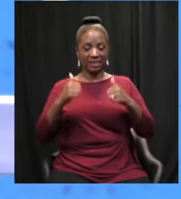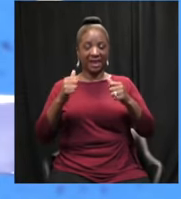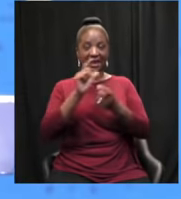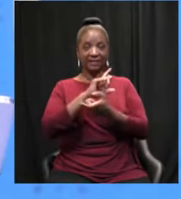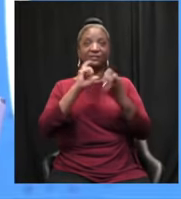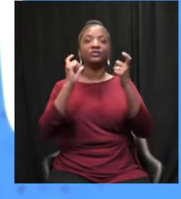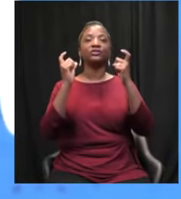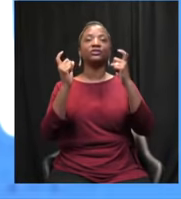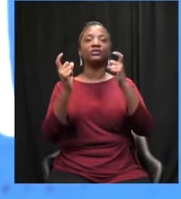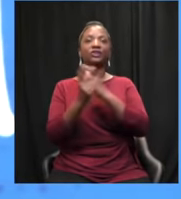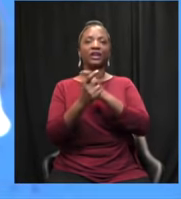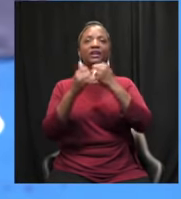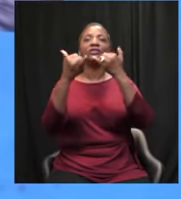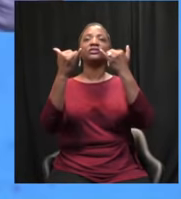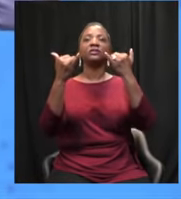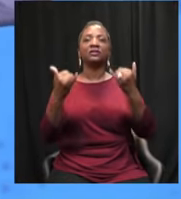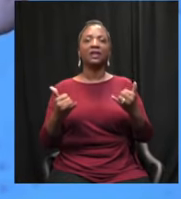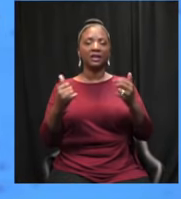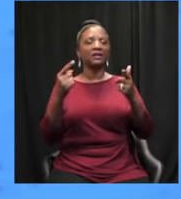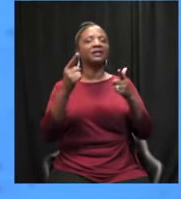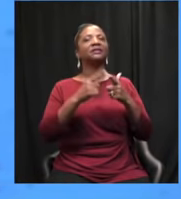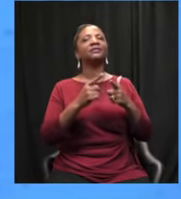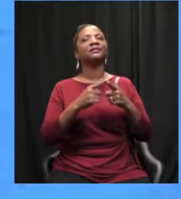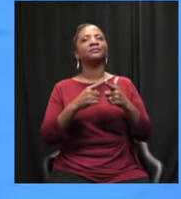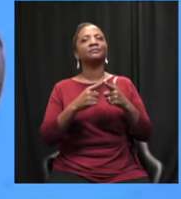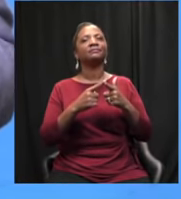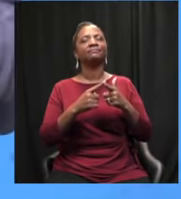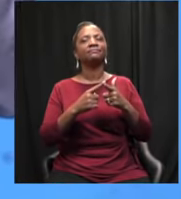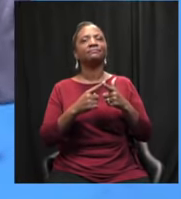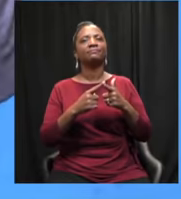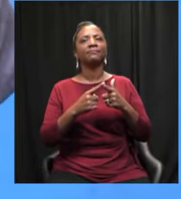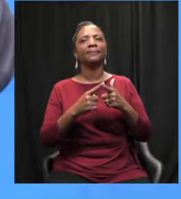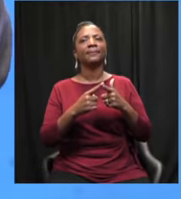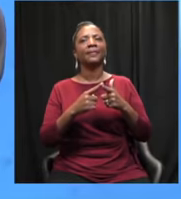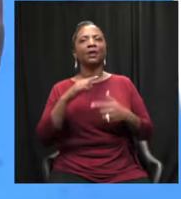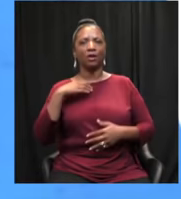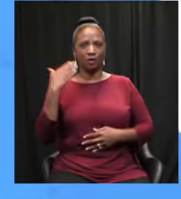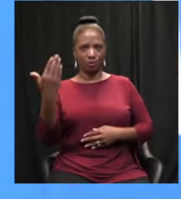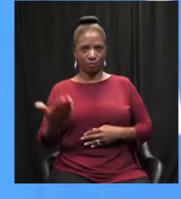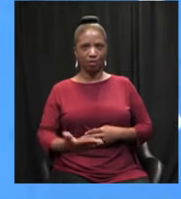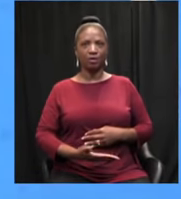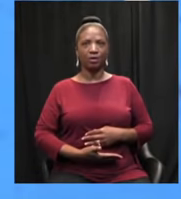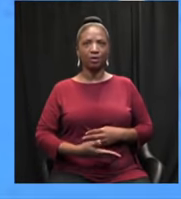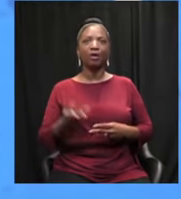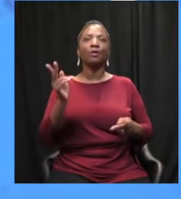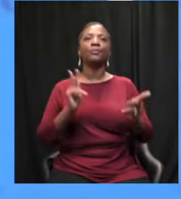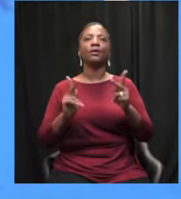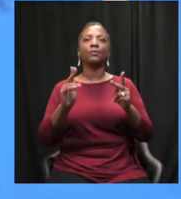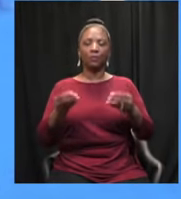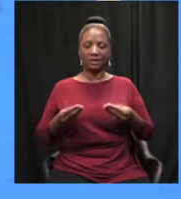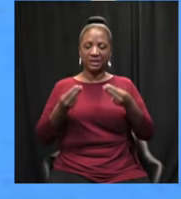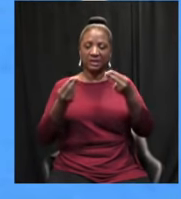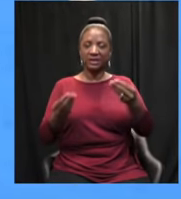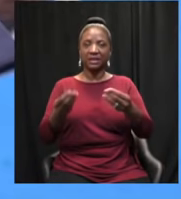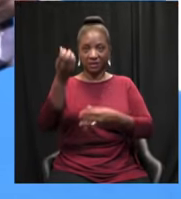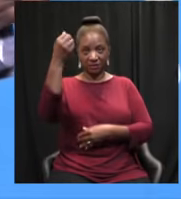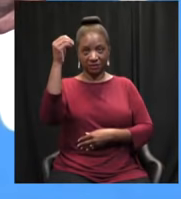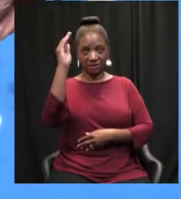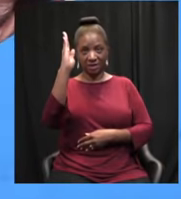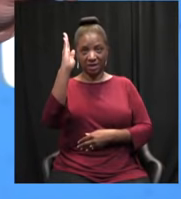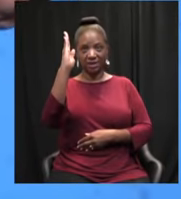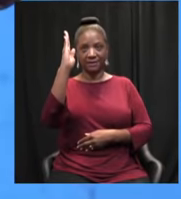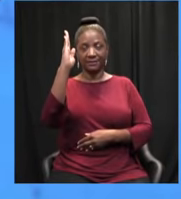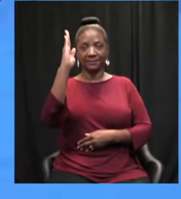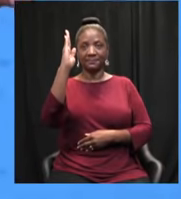right now. The second thing I want to do right now is I want to invite anybody right now that wants to give to God, wants to give